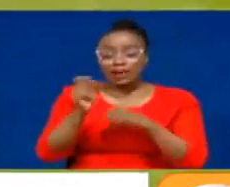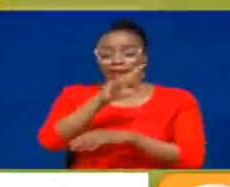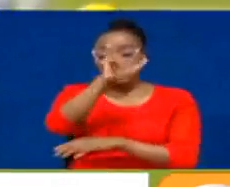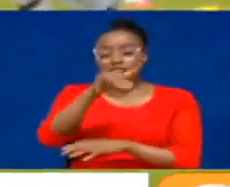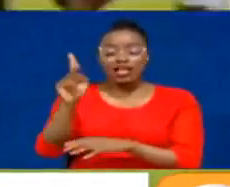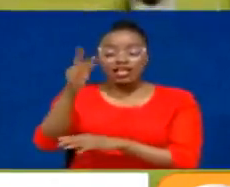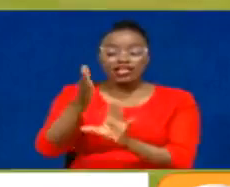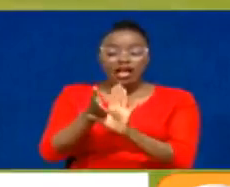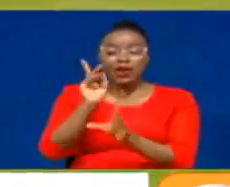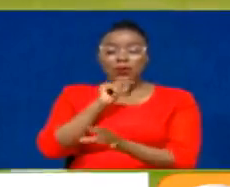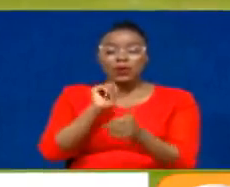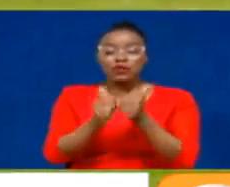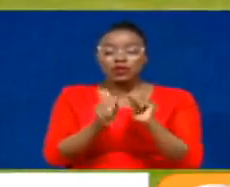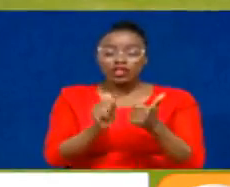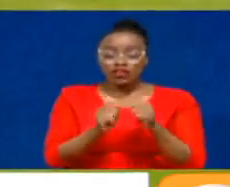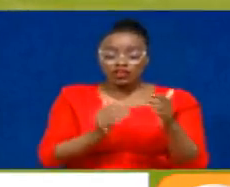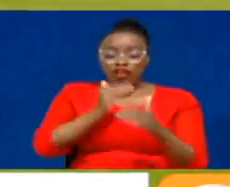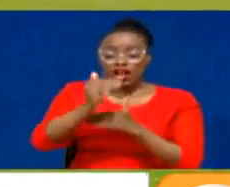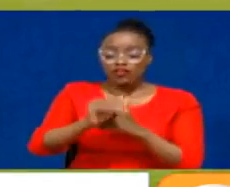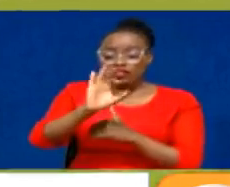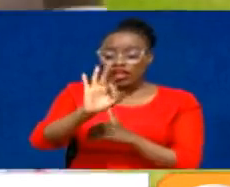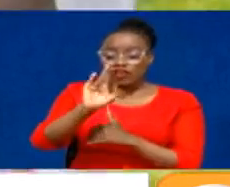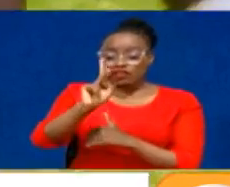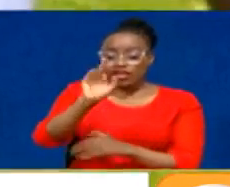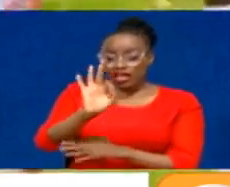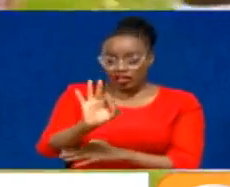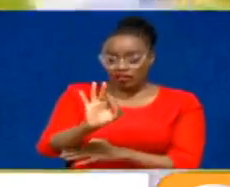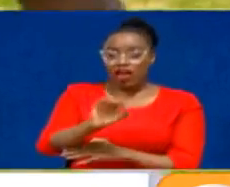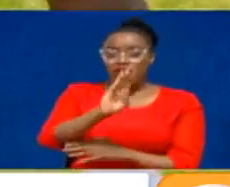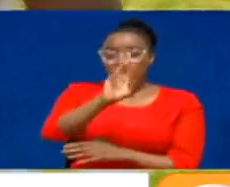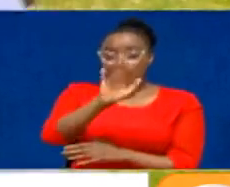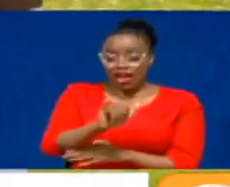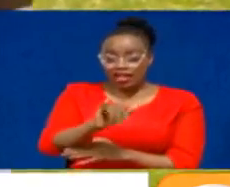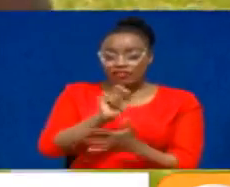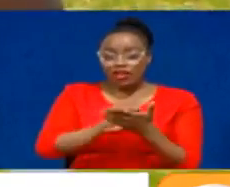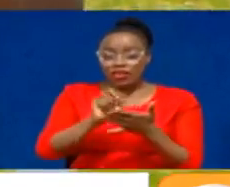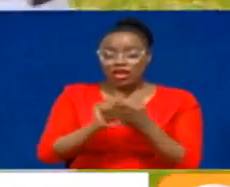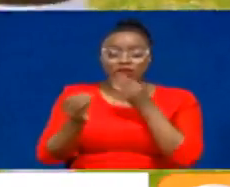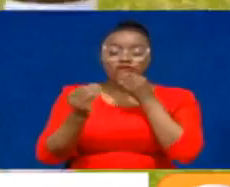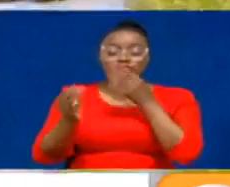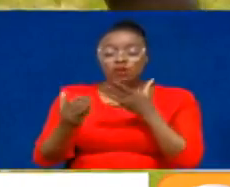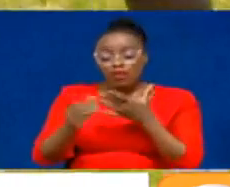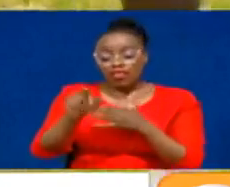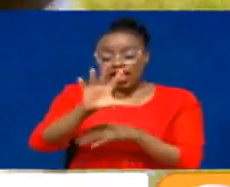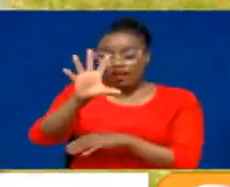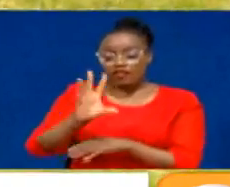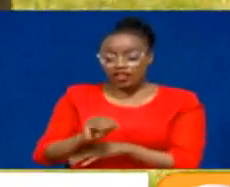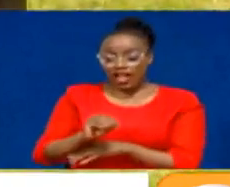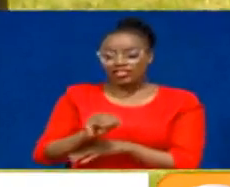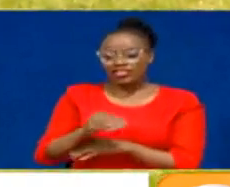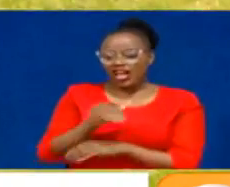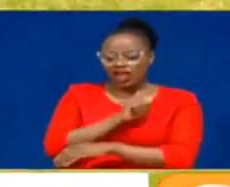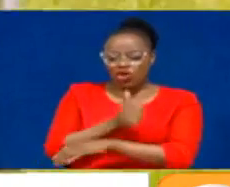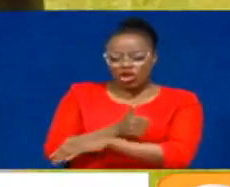Kenya had withdrawn from the competition after FKF CEO Barry Otieno wrote to inform the African body that it